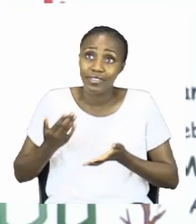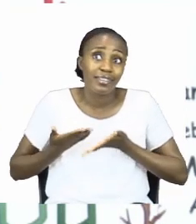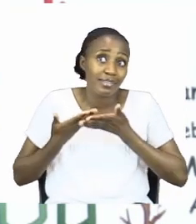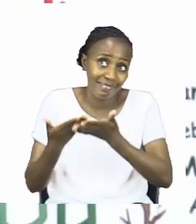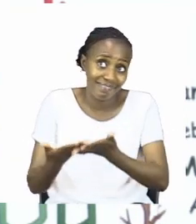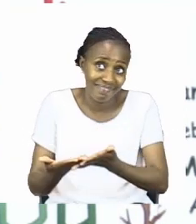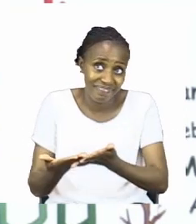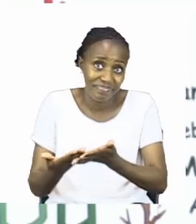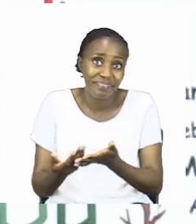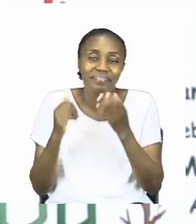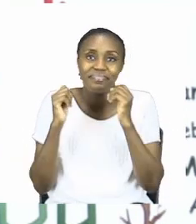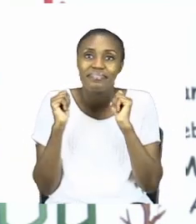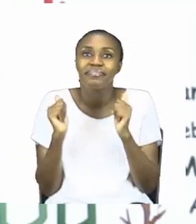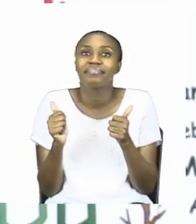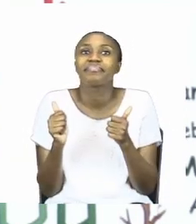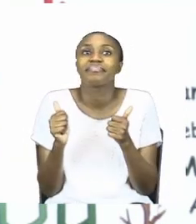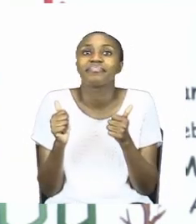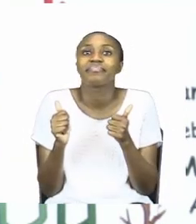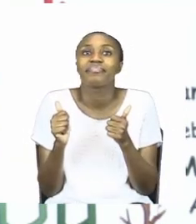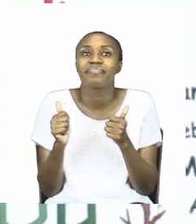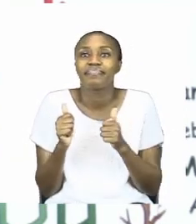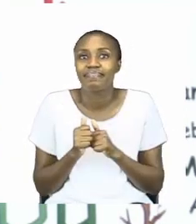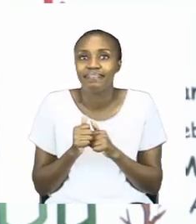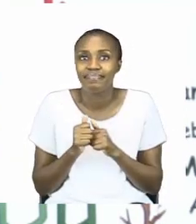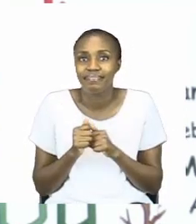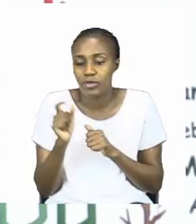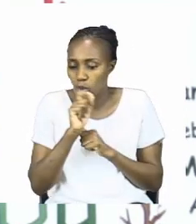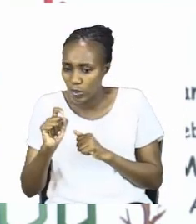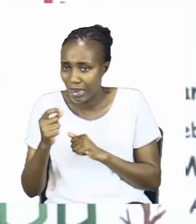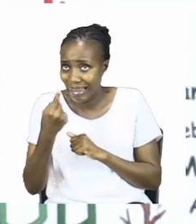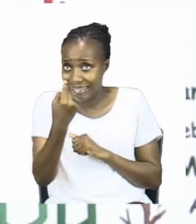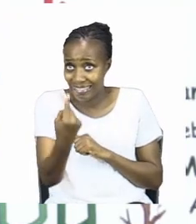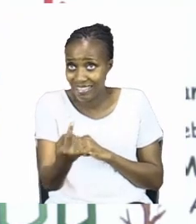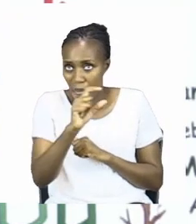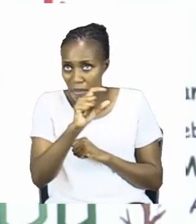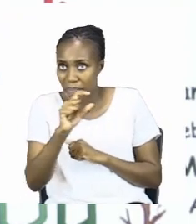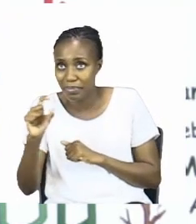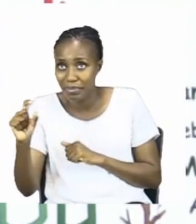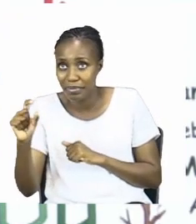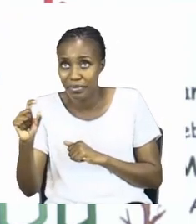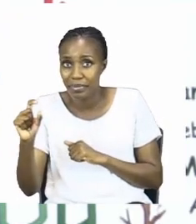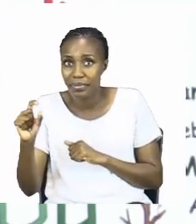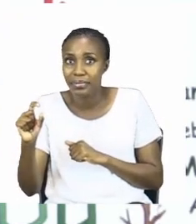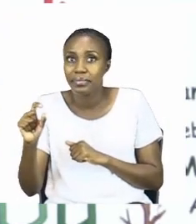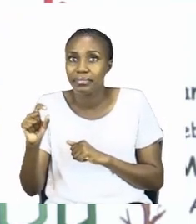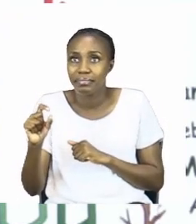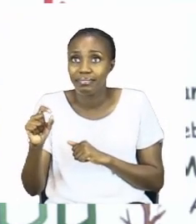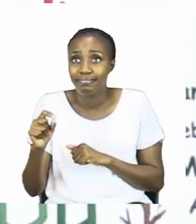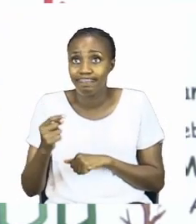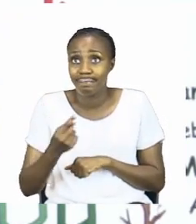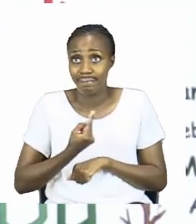job. Then after that, you need to write your own sentences. Here is the one I made with the